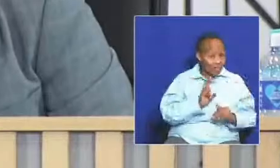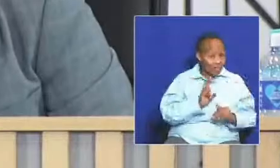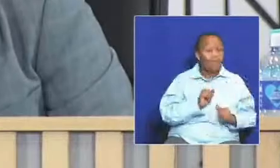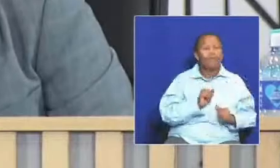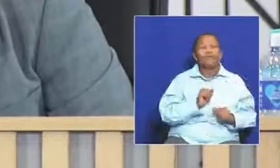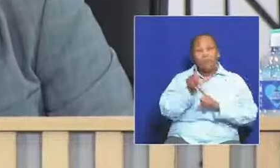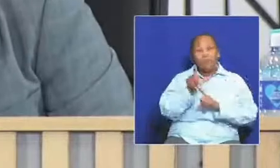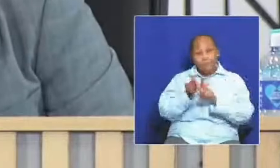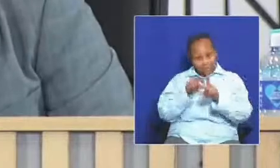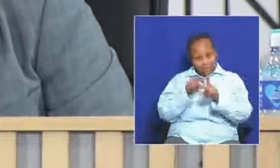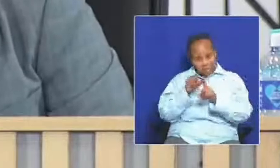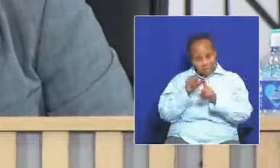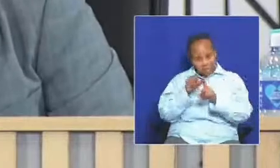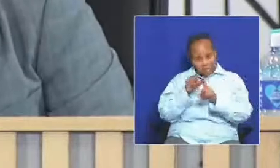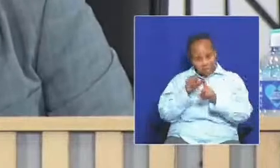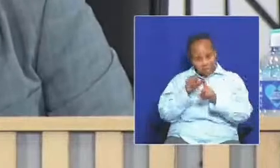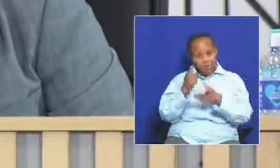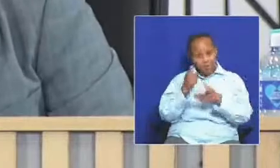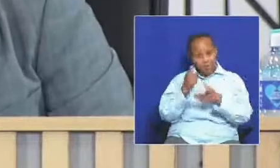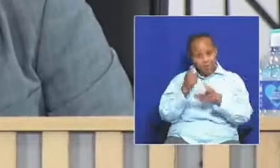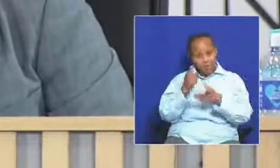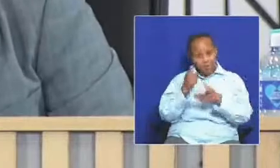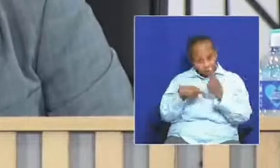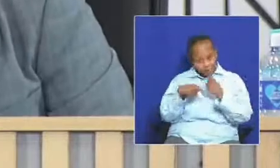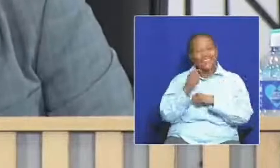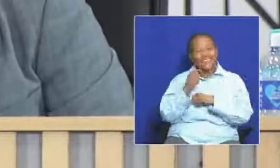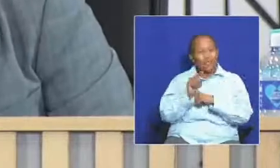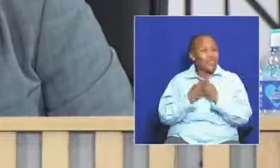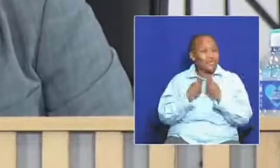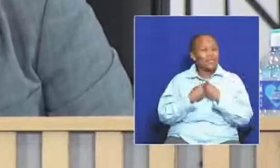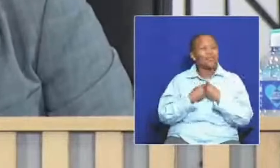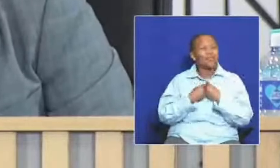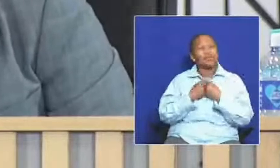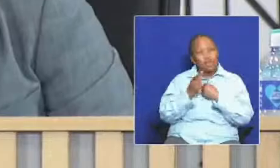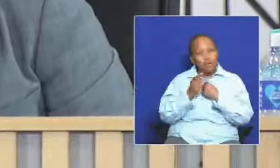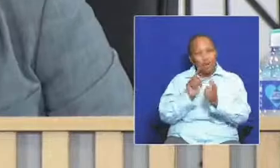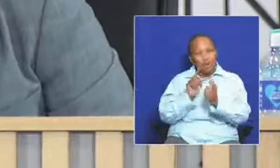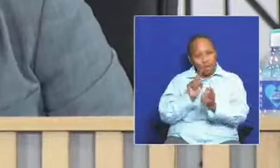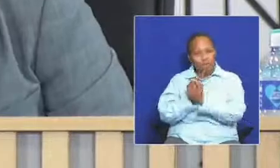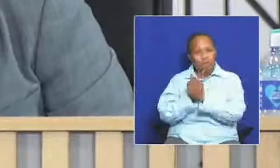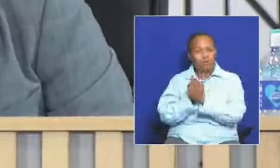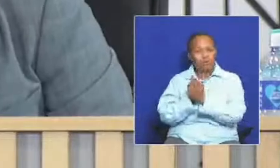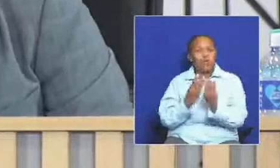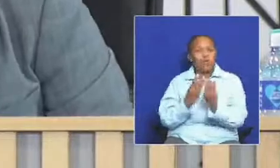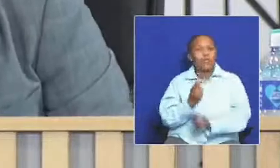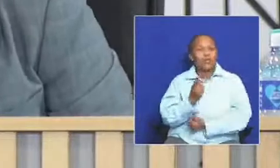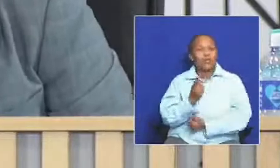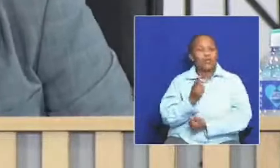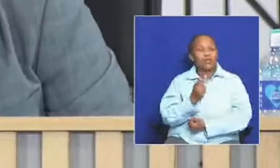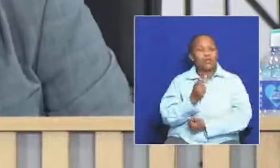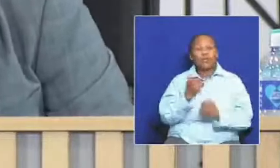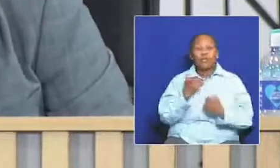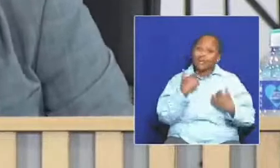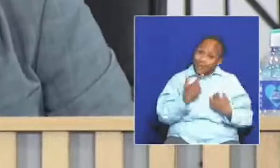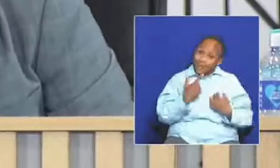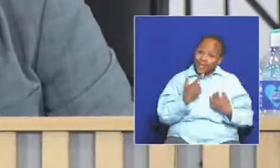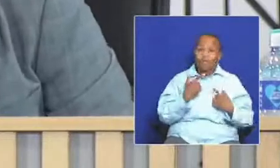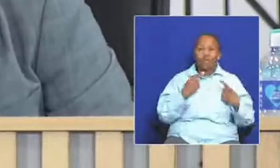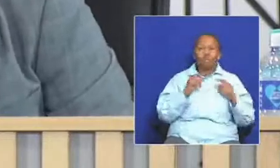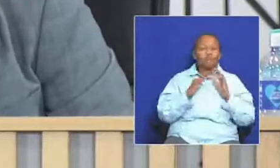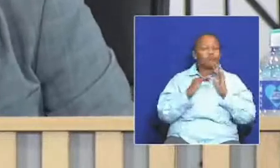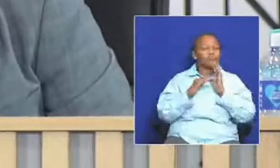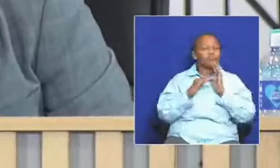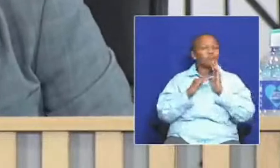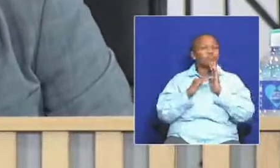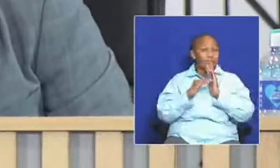person, we tell him that we put upfront. I'll give it. It's just an example. I say